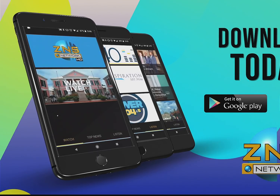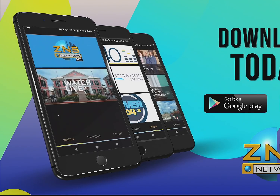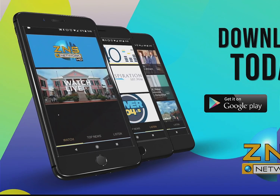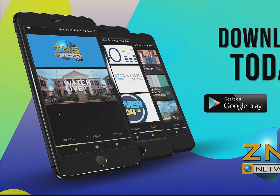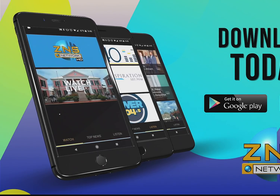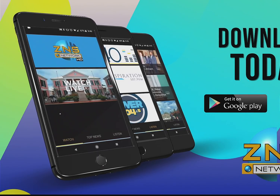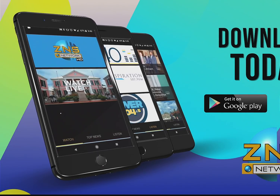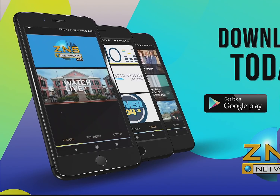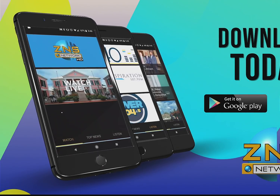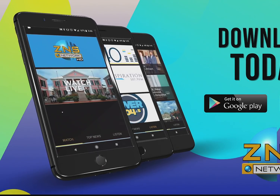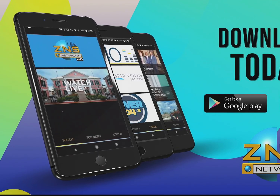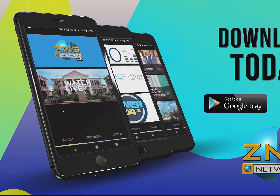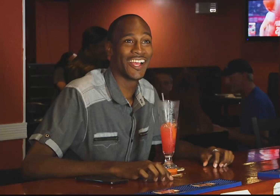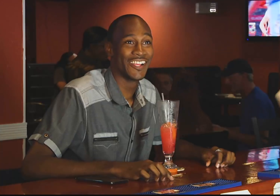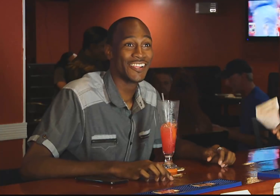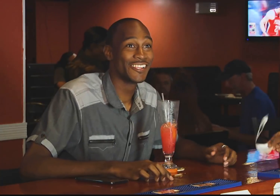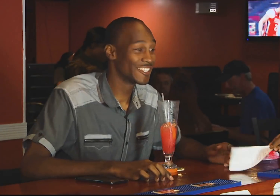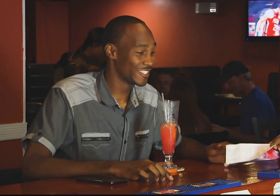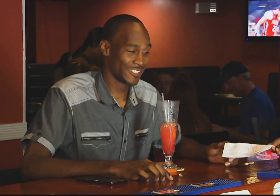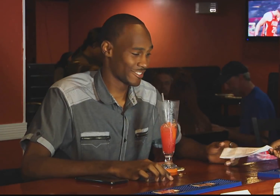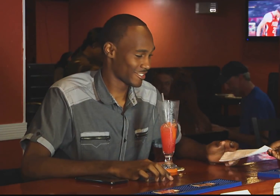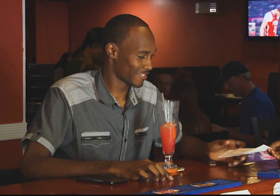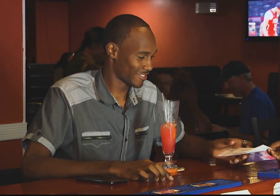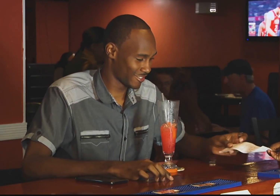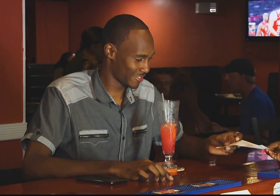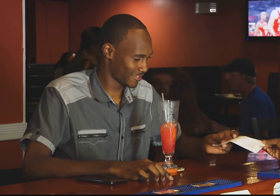app today.